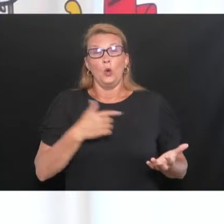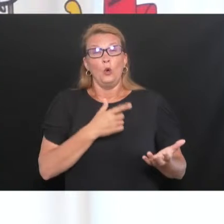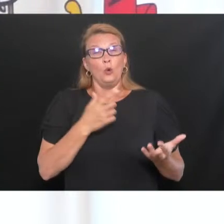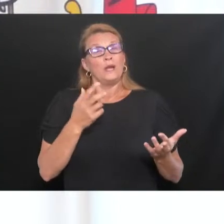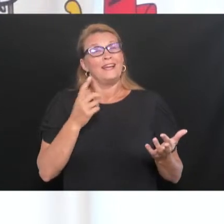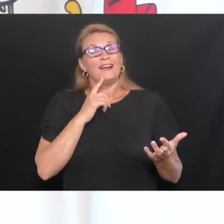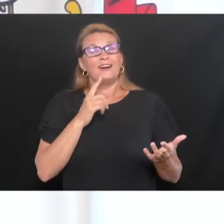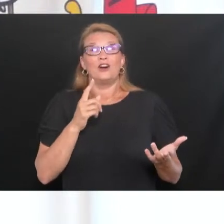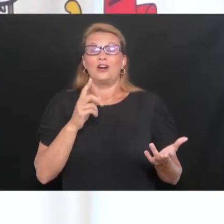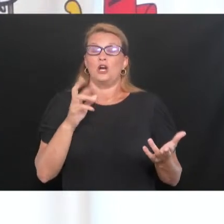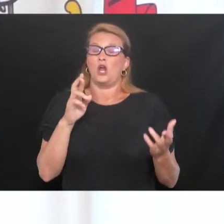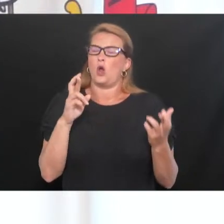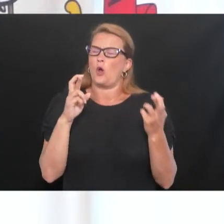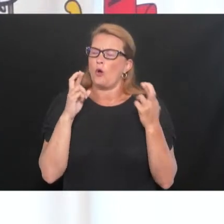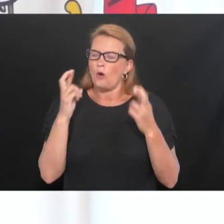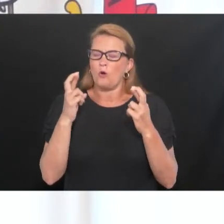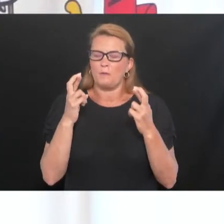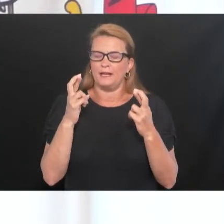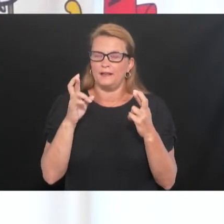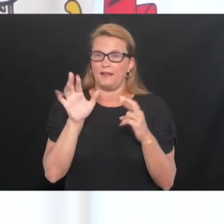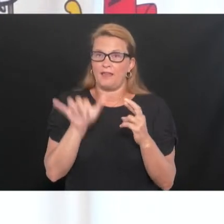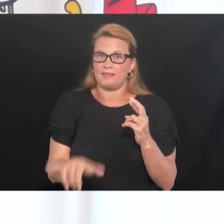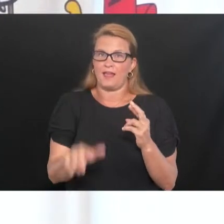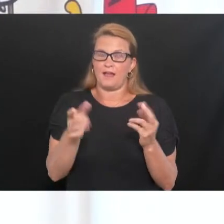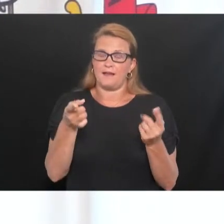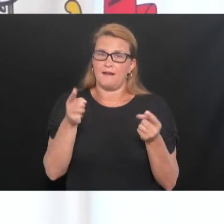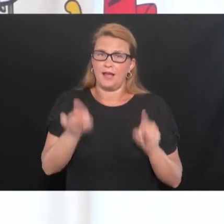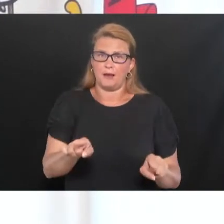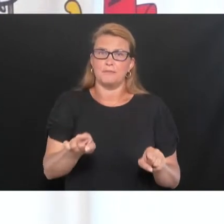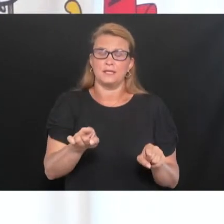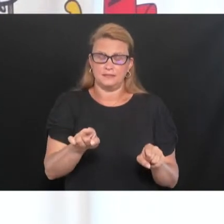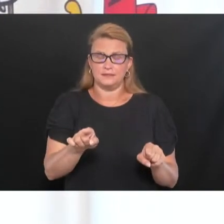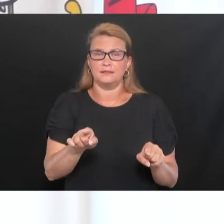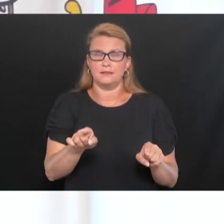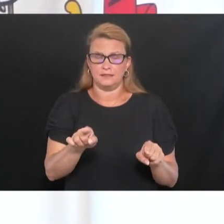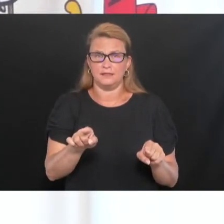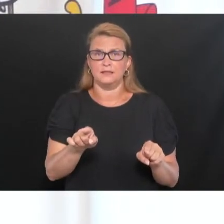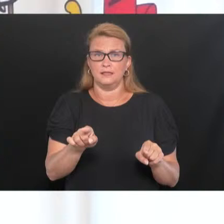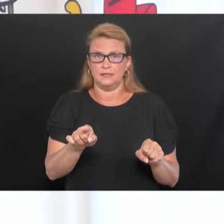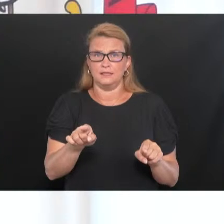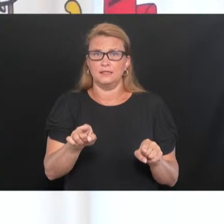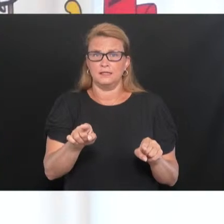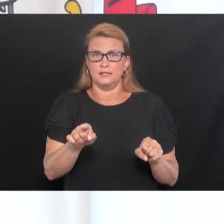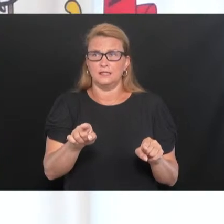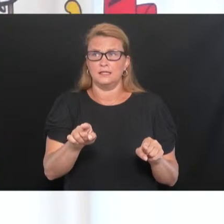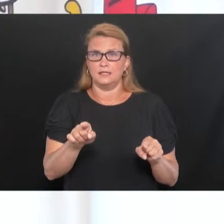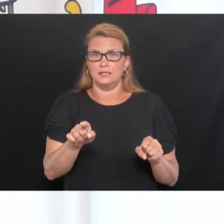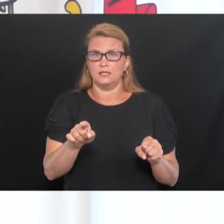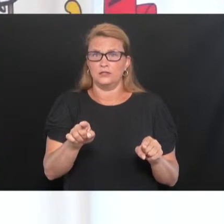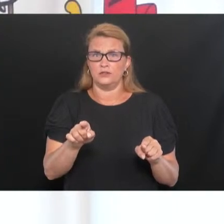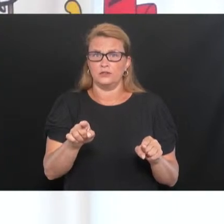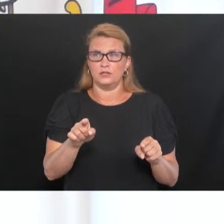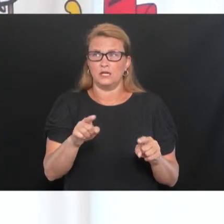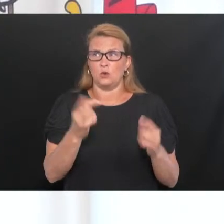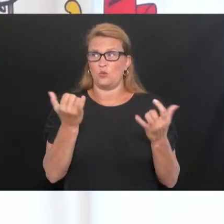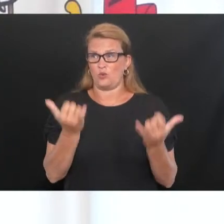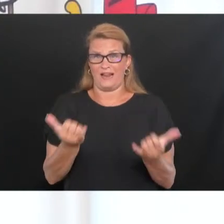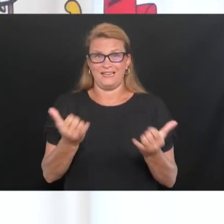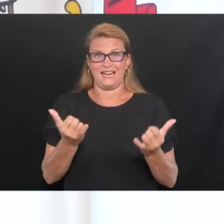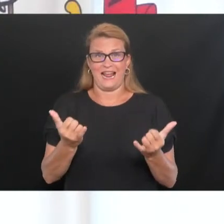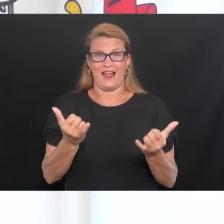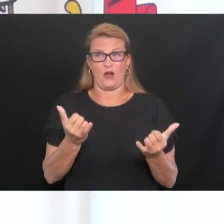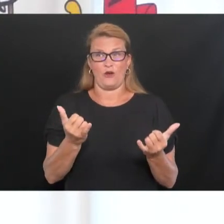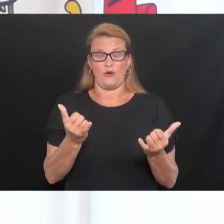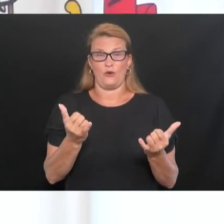We are so hopeful and prayerful that we are at a level that we